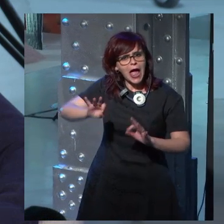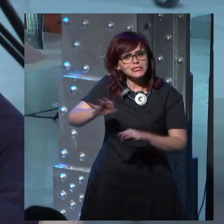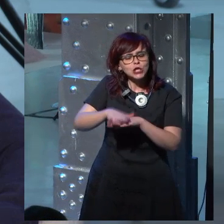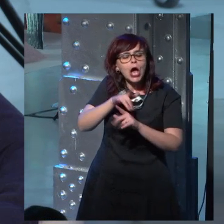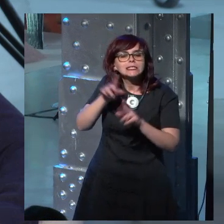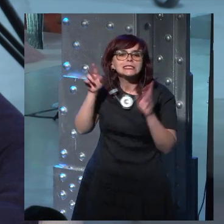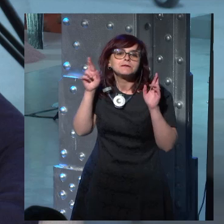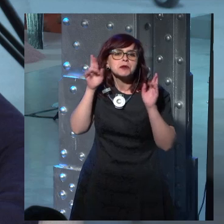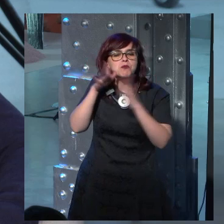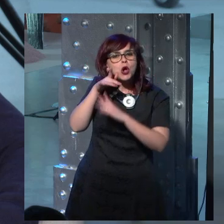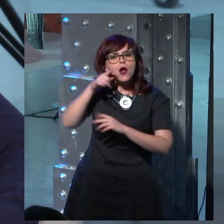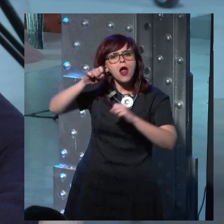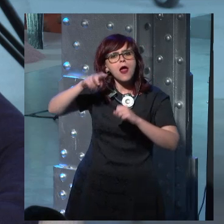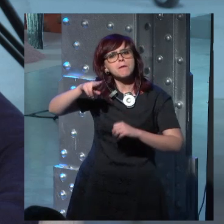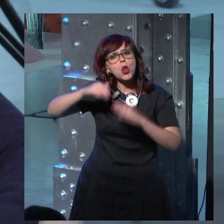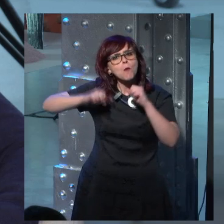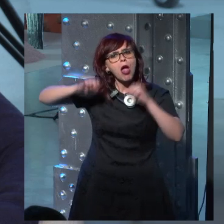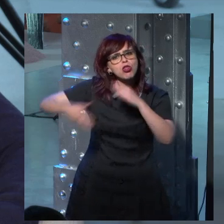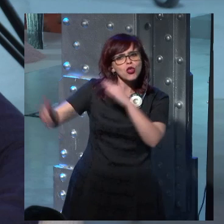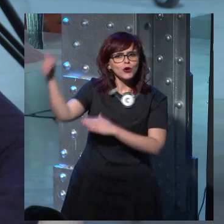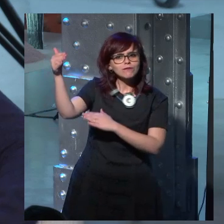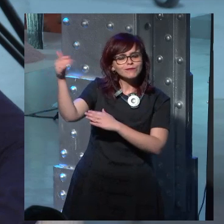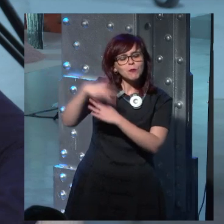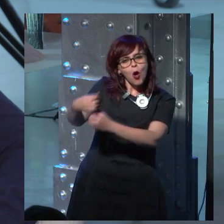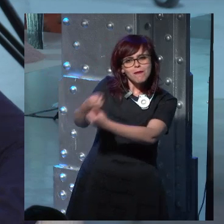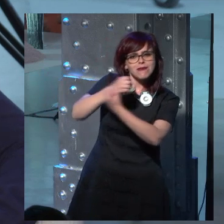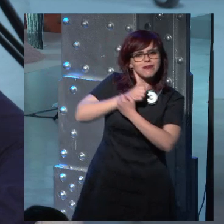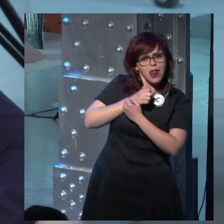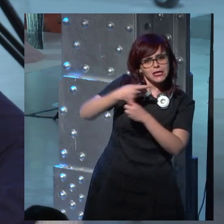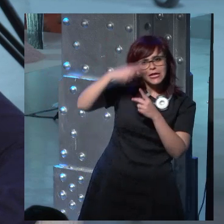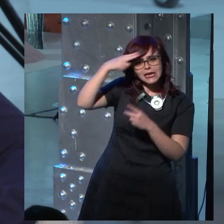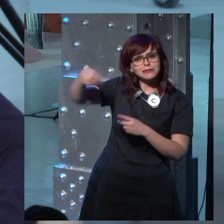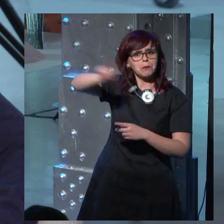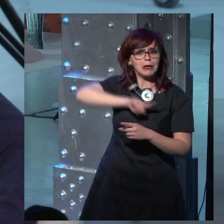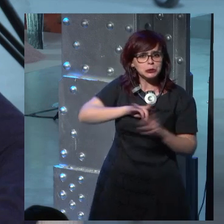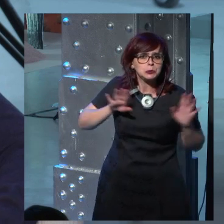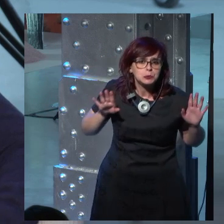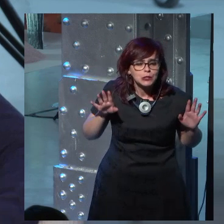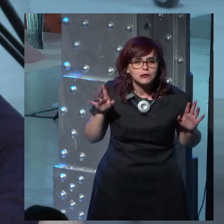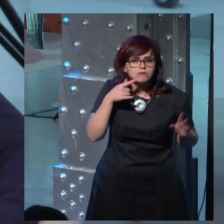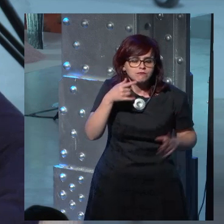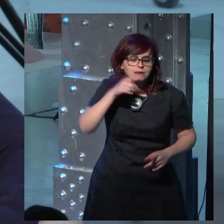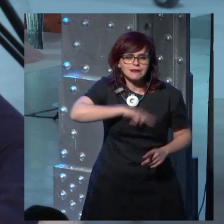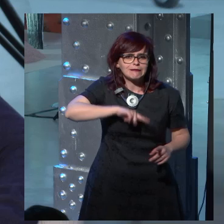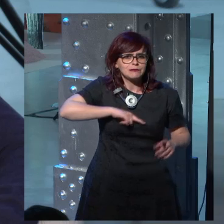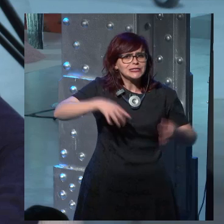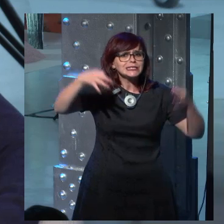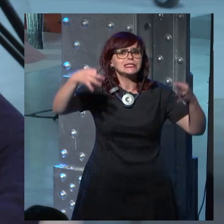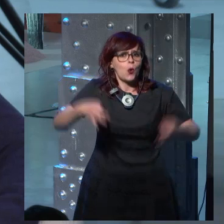this love and respect from him. He's sure that he can find a way.